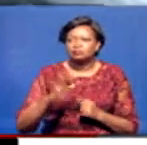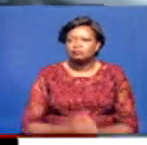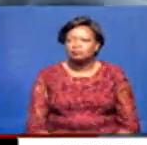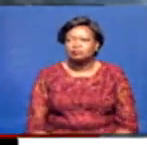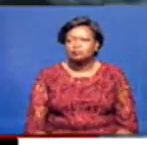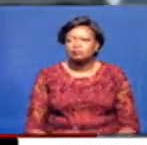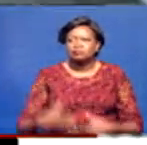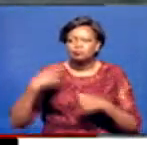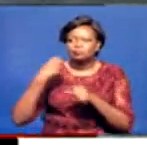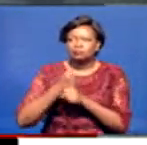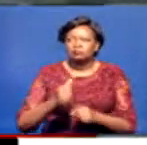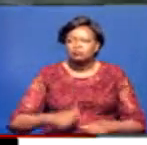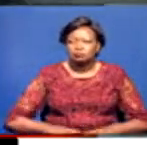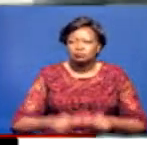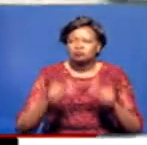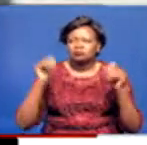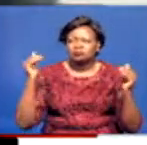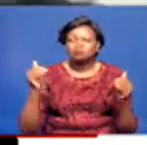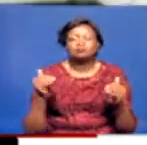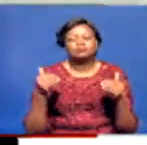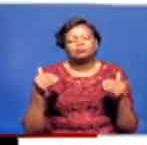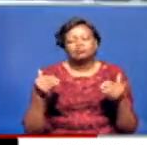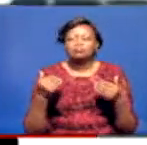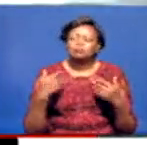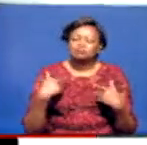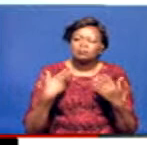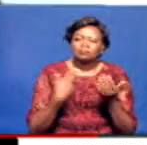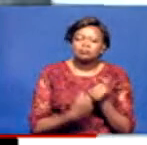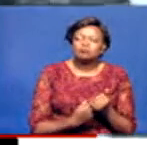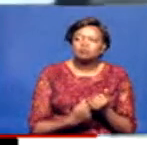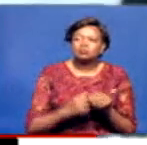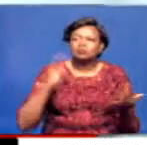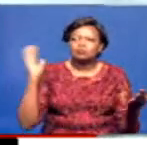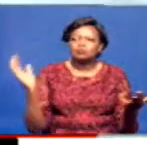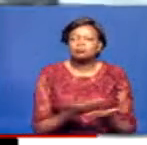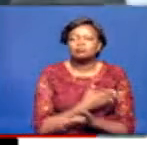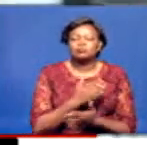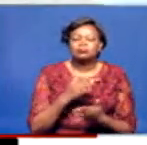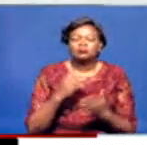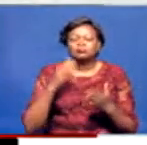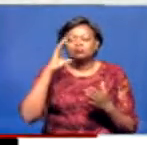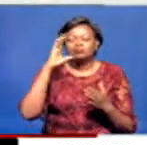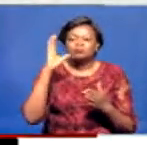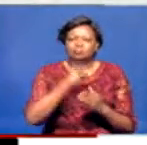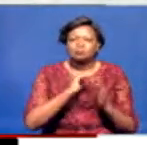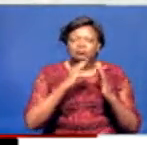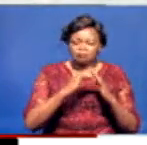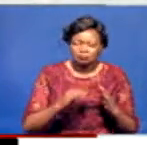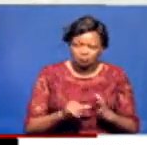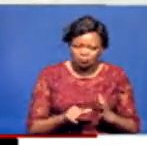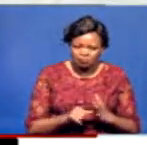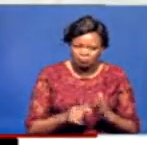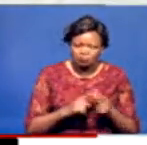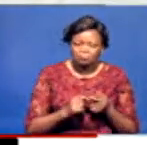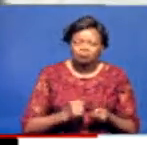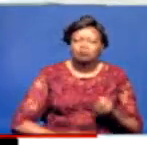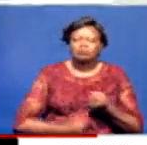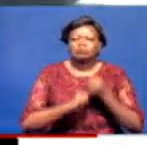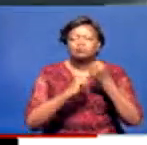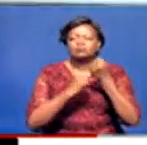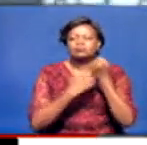Organizations continue to ink partnership in an aim to curb unemployment rate and give back to the vulnerable in the society.